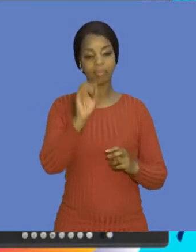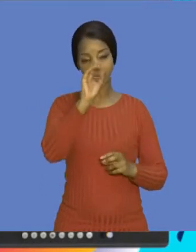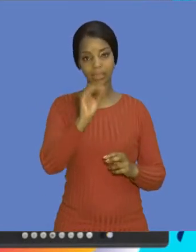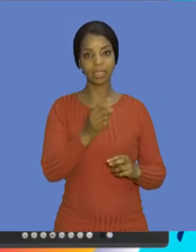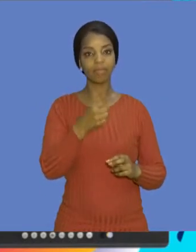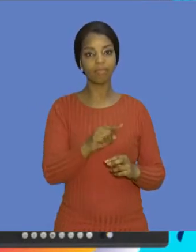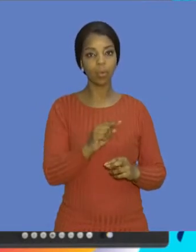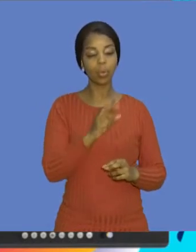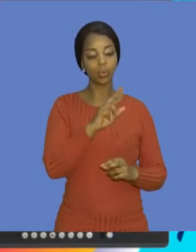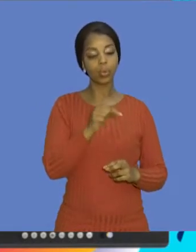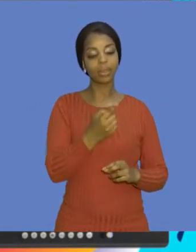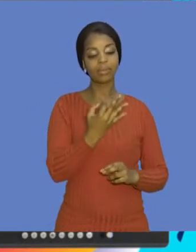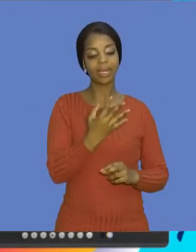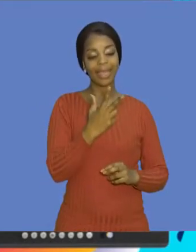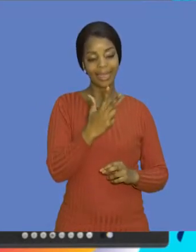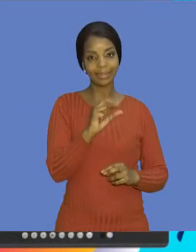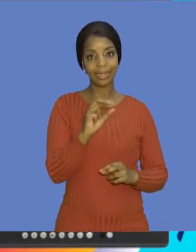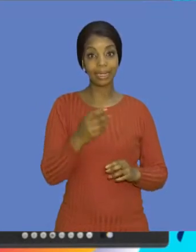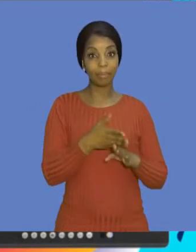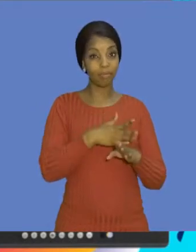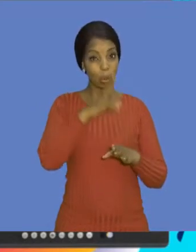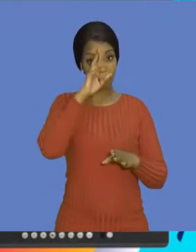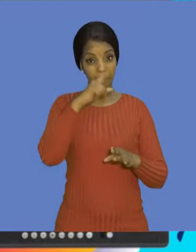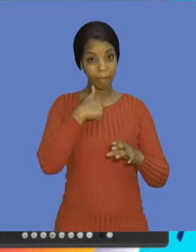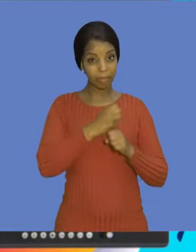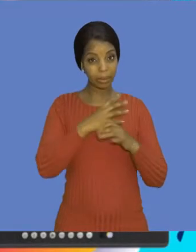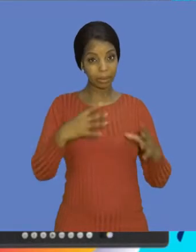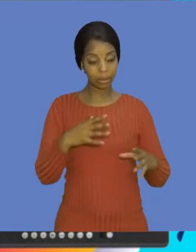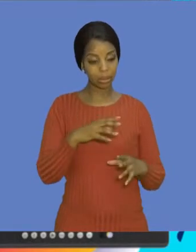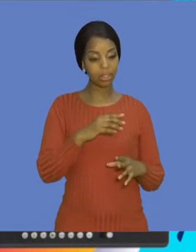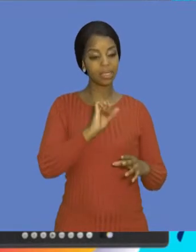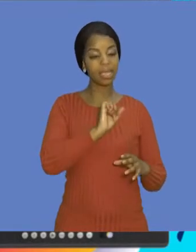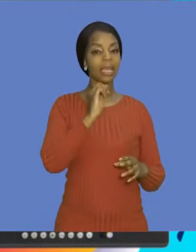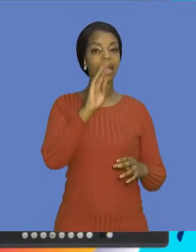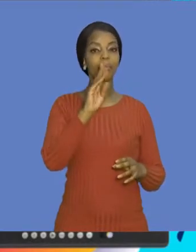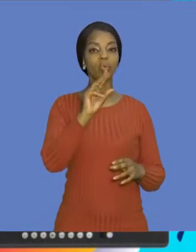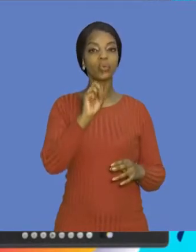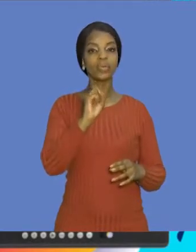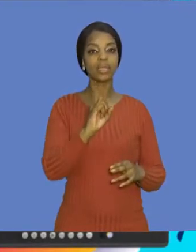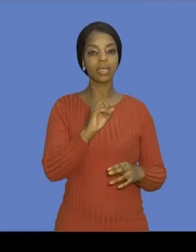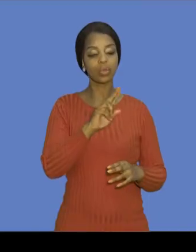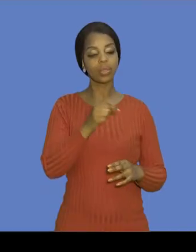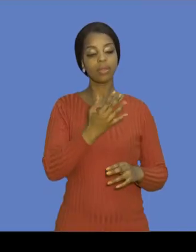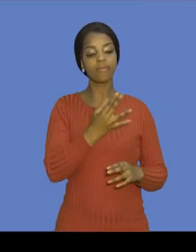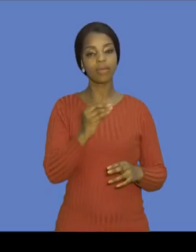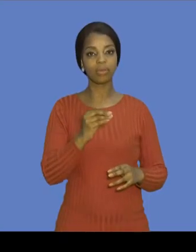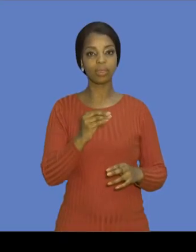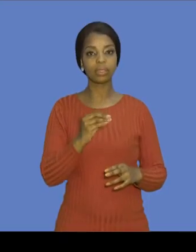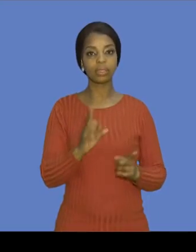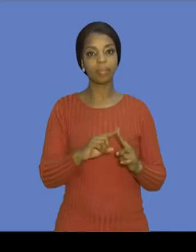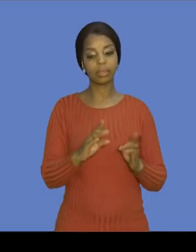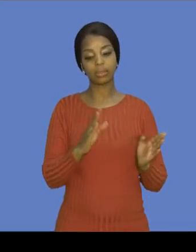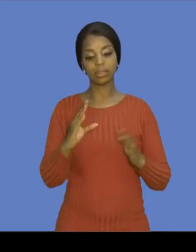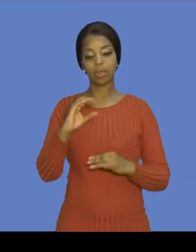2,800 rands, not 2,500 rands like we started with Busi's example. Now,